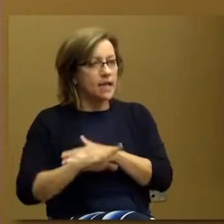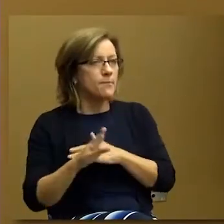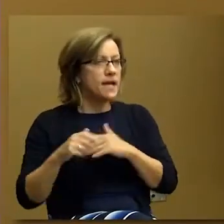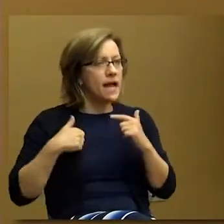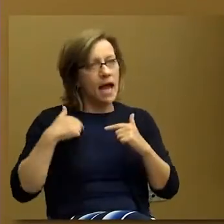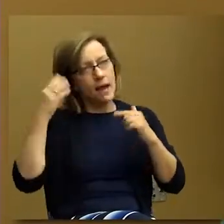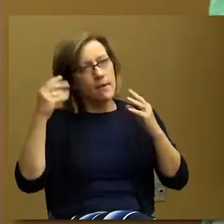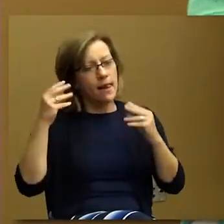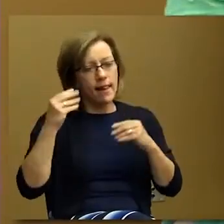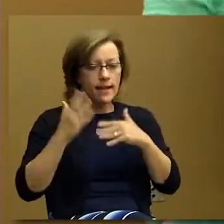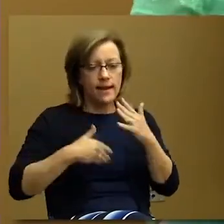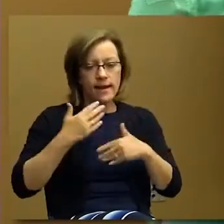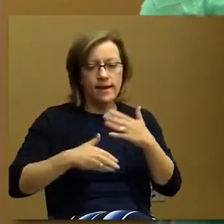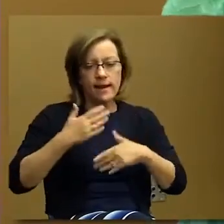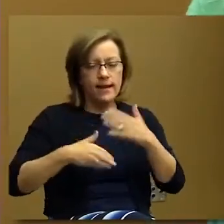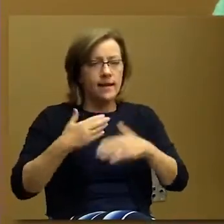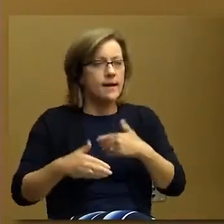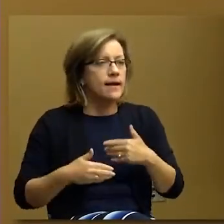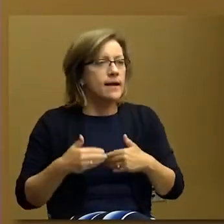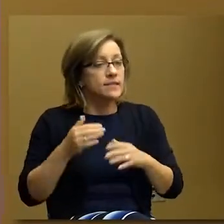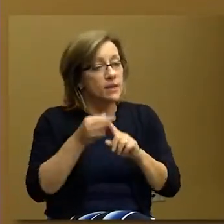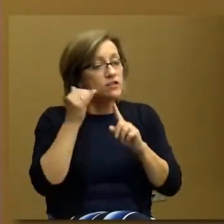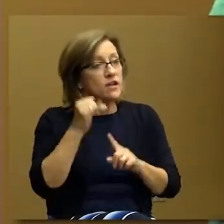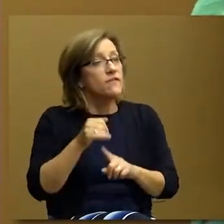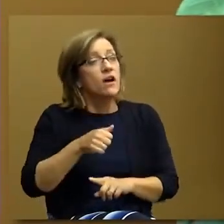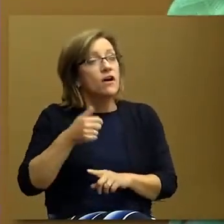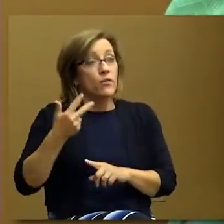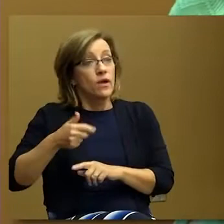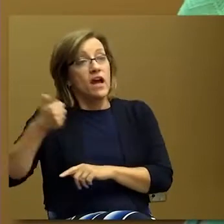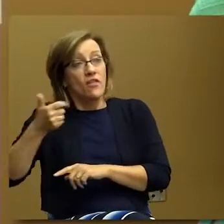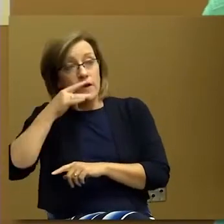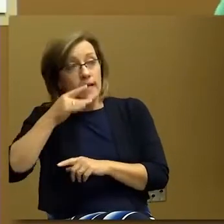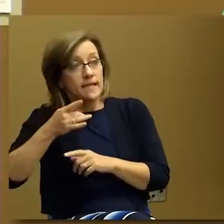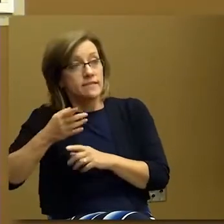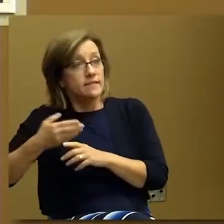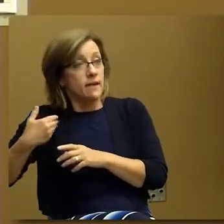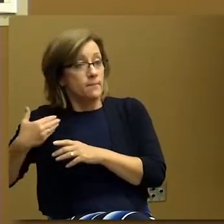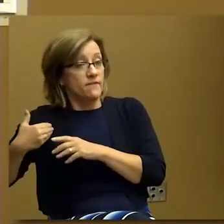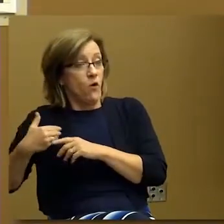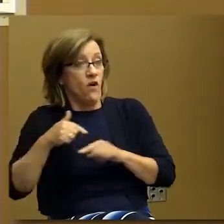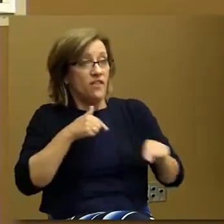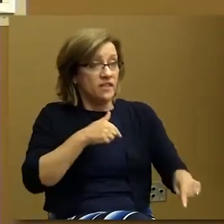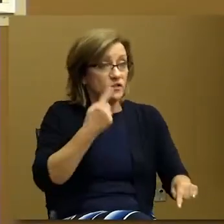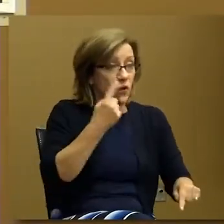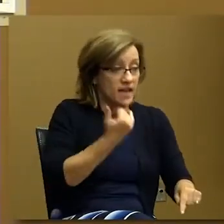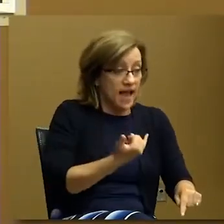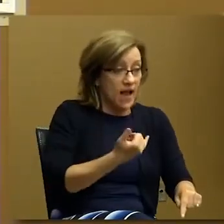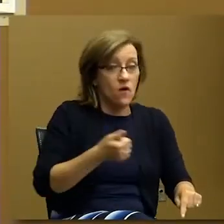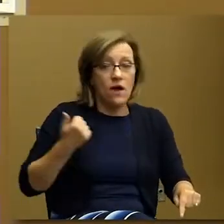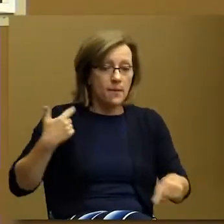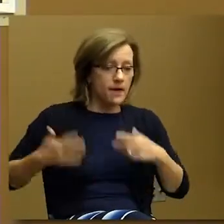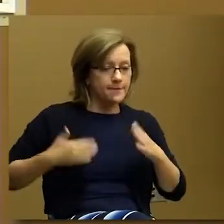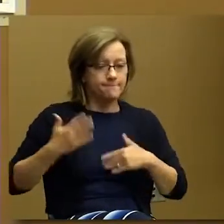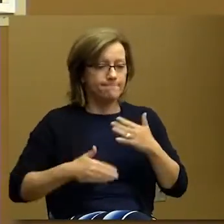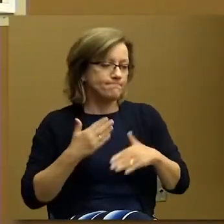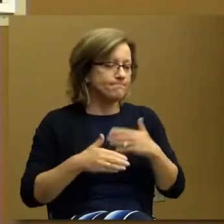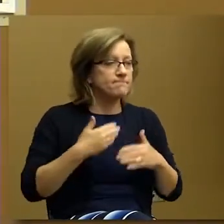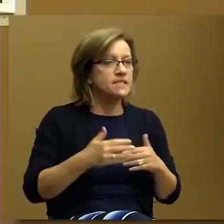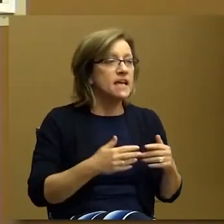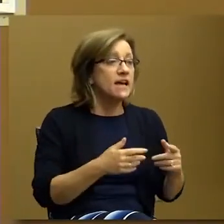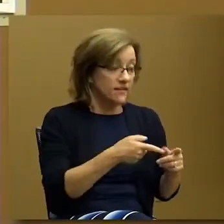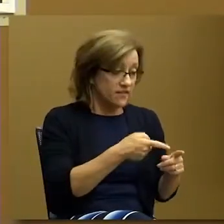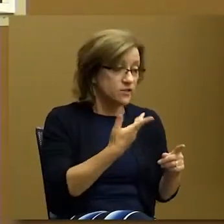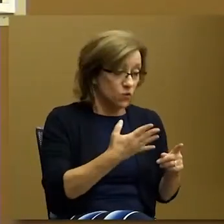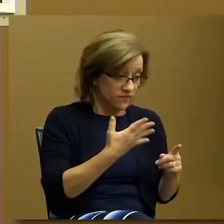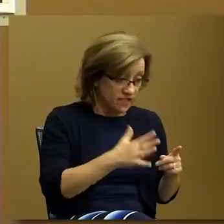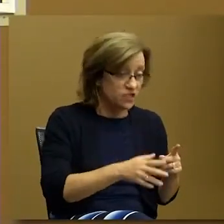And especially if I've had 3 other kids before this one, and I've, you know, and have 2 others after